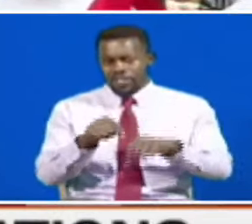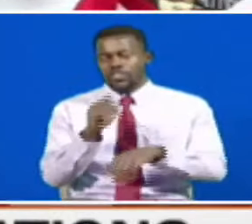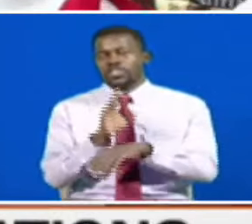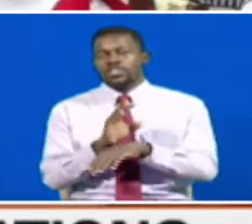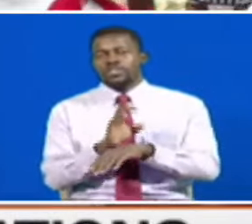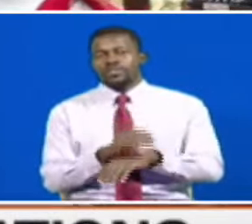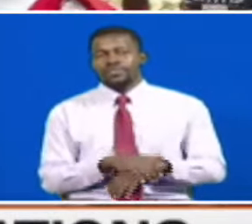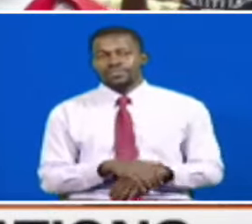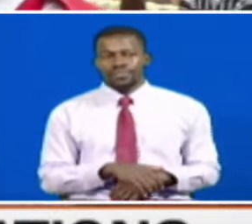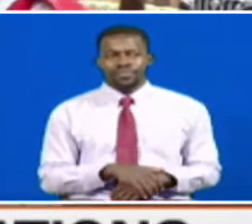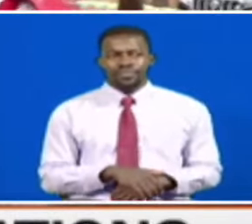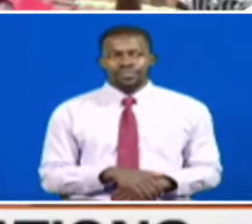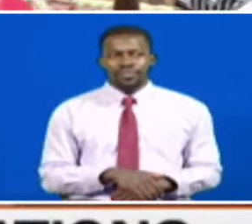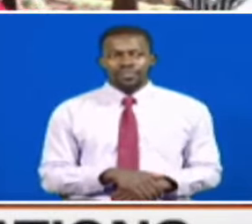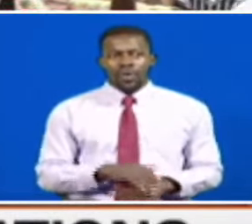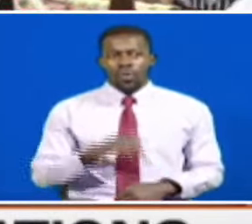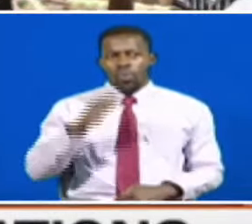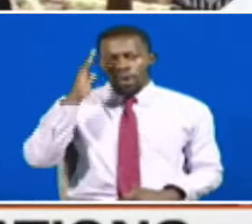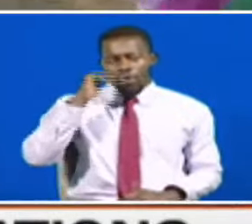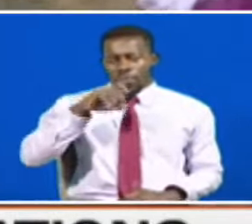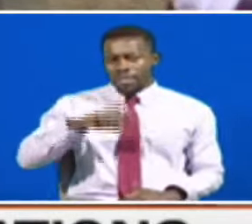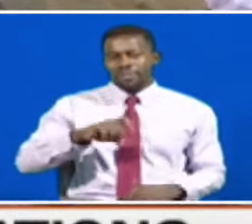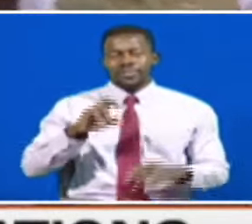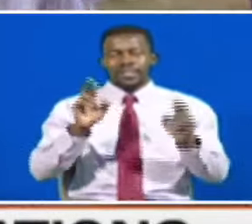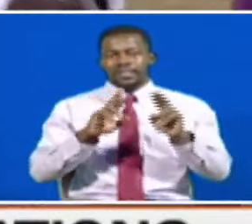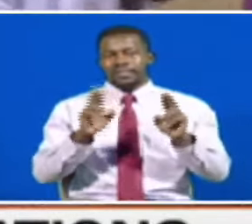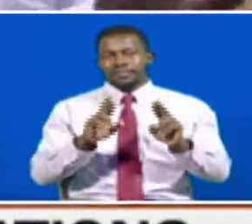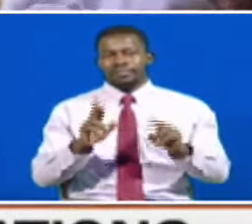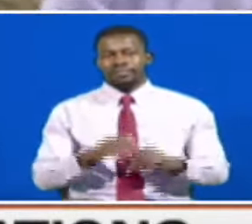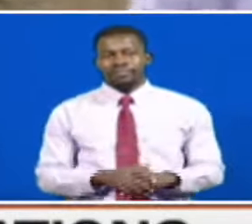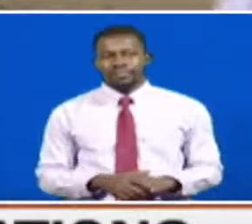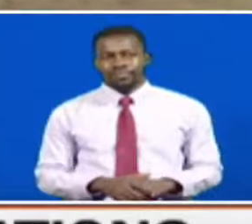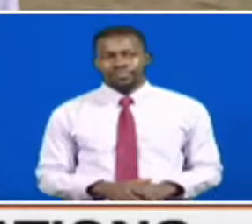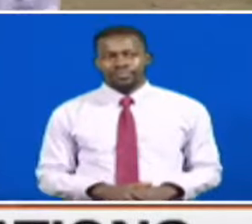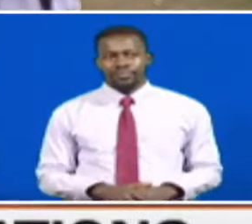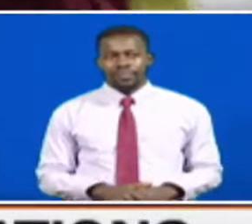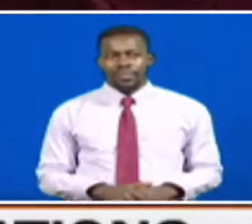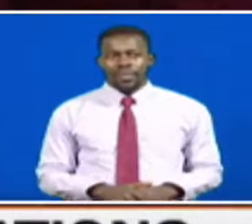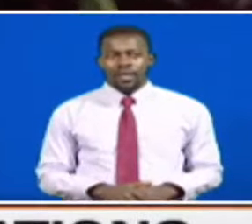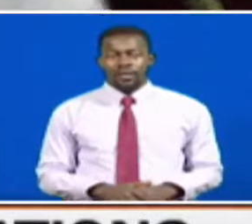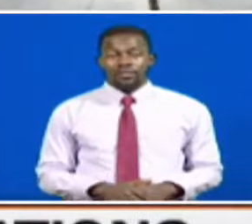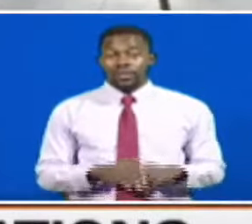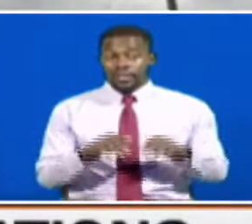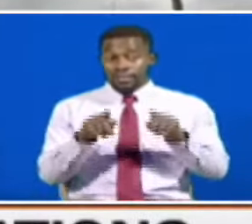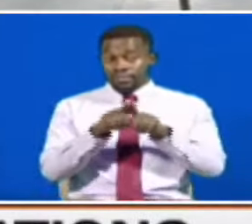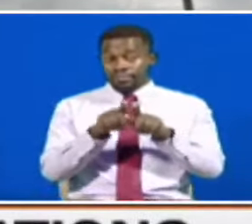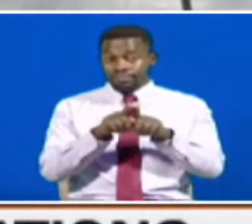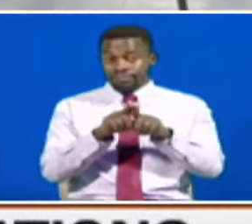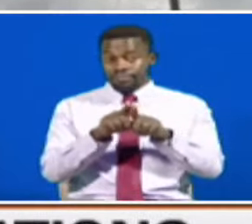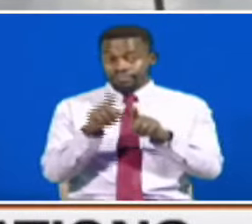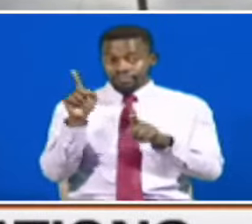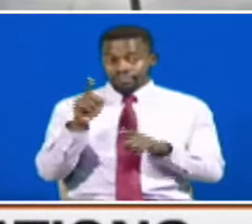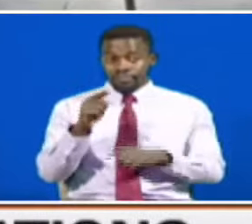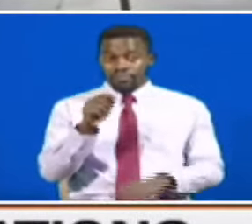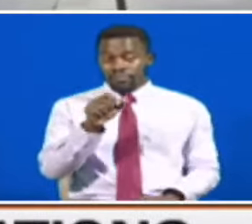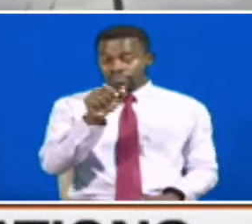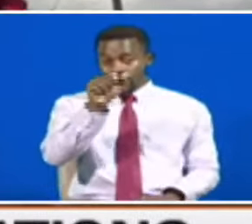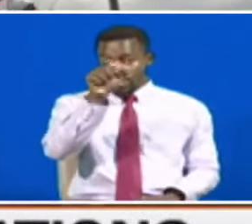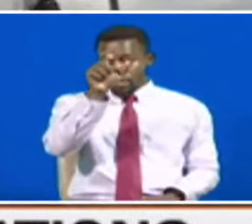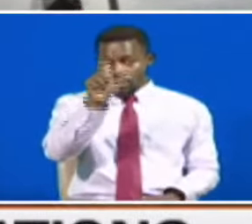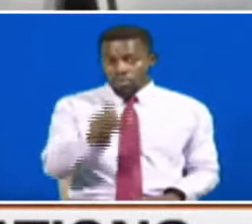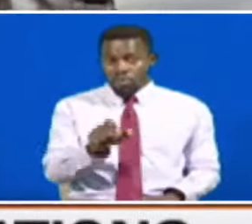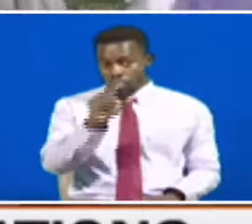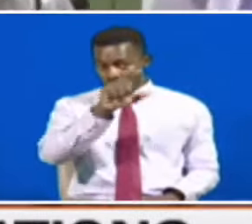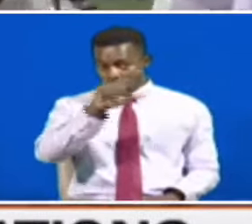youthfulness, because of your readiness to do great things. During this time, the legend Maria is also praying for the nationwide peace and